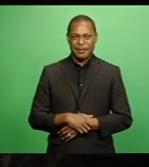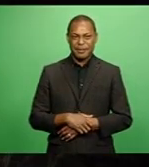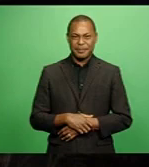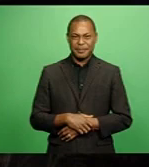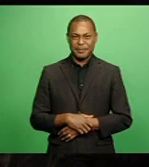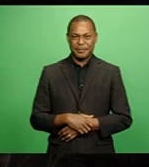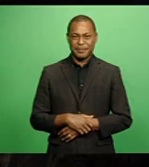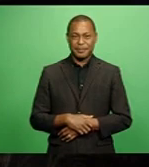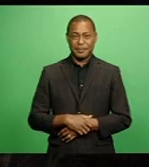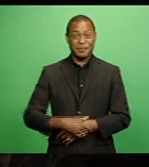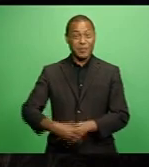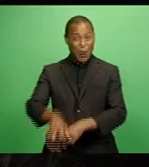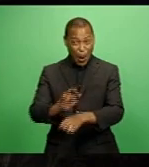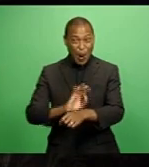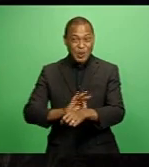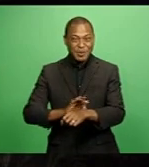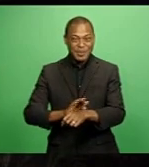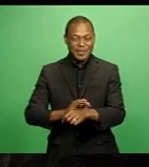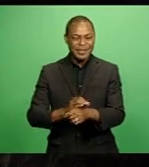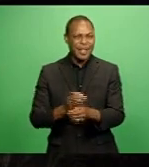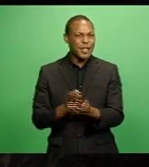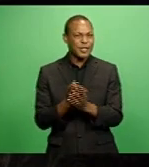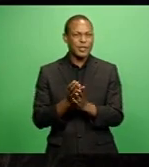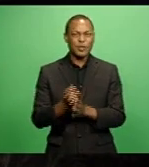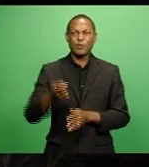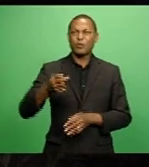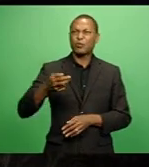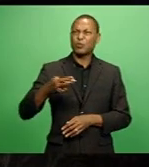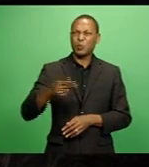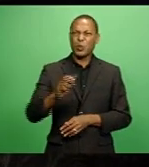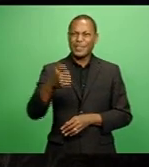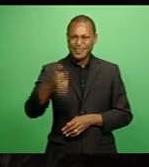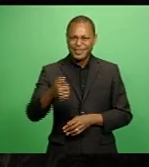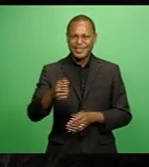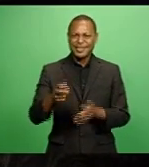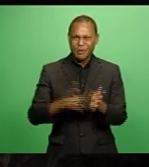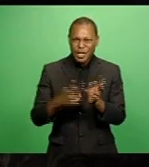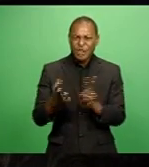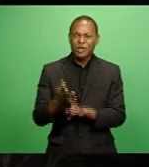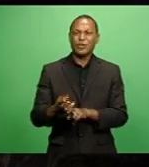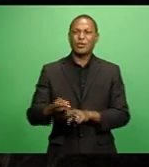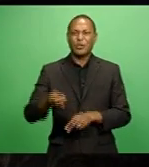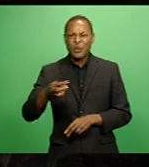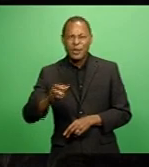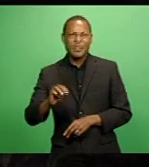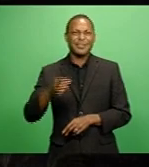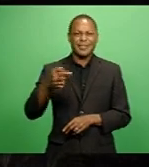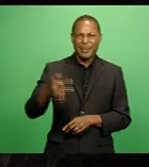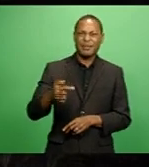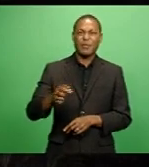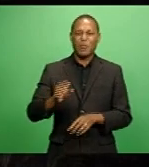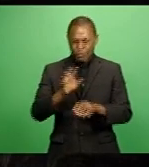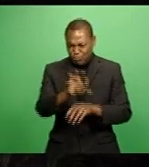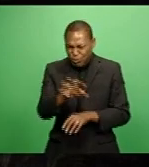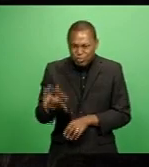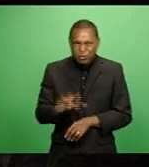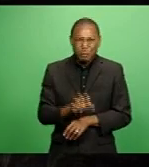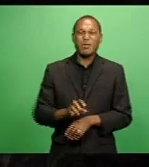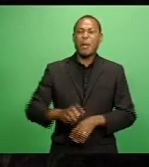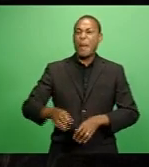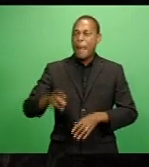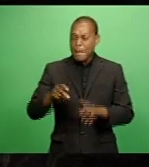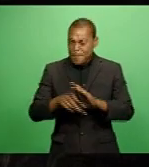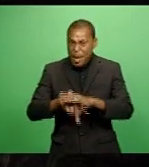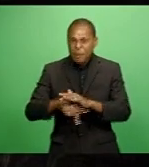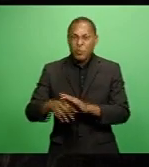Ateda, the hospital will serve 26 villages, 58 settlements, 11 kindergartens, 13 primary school and